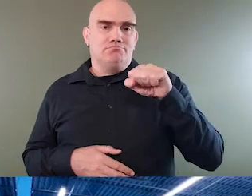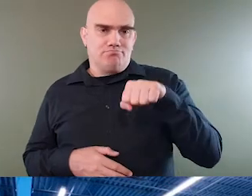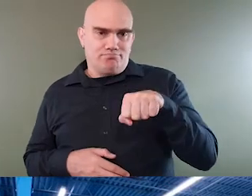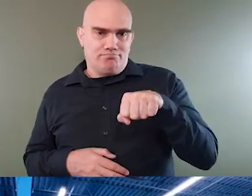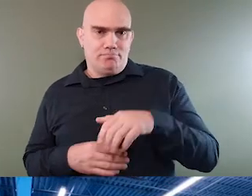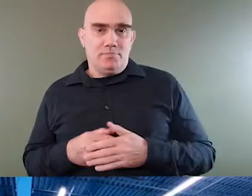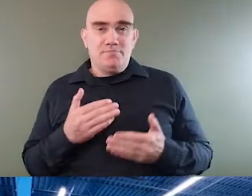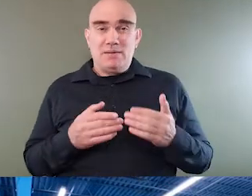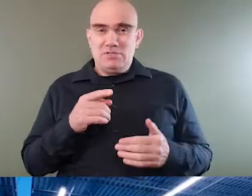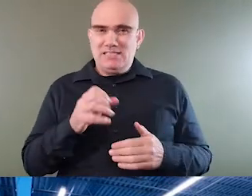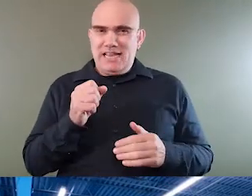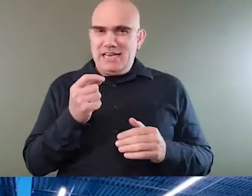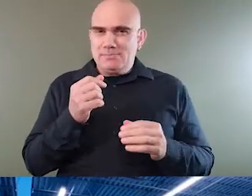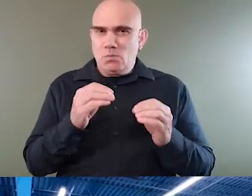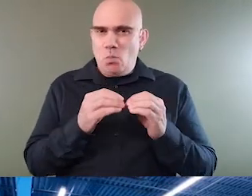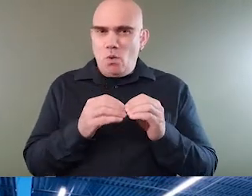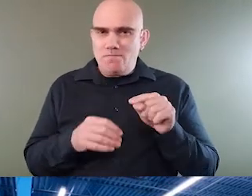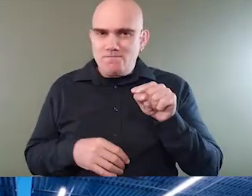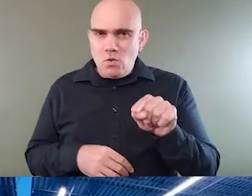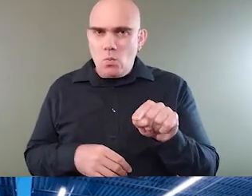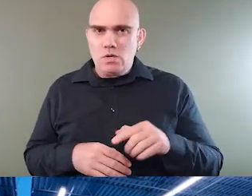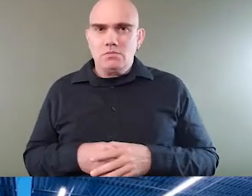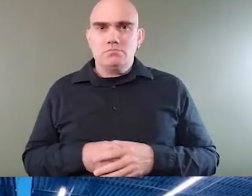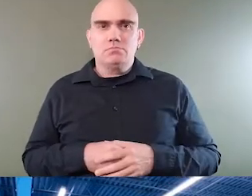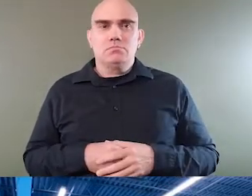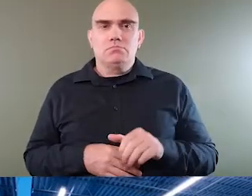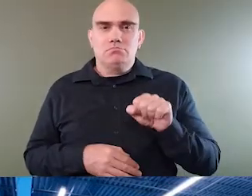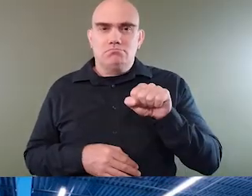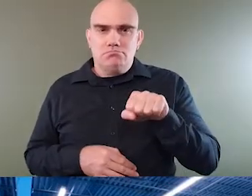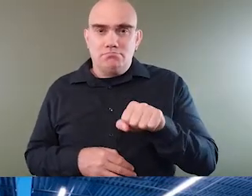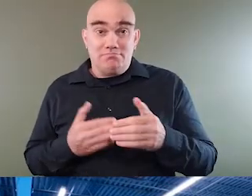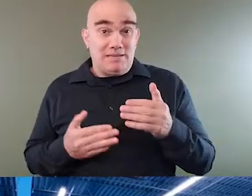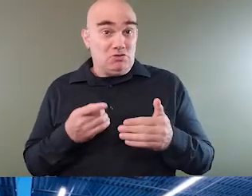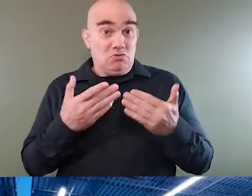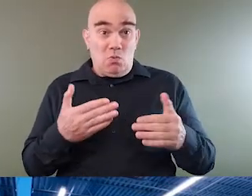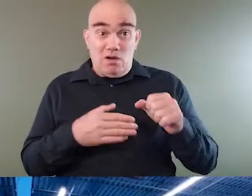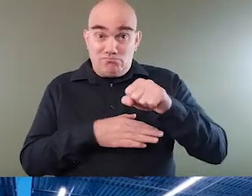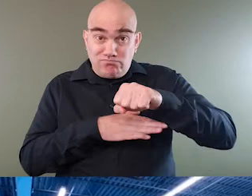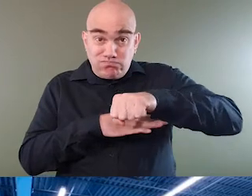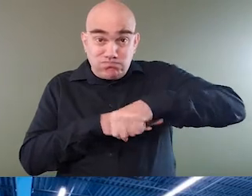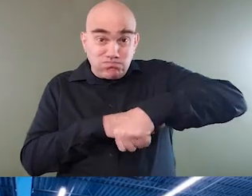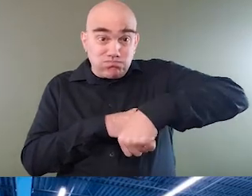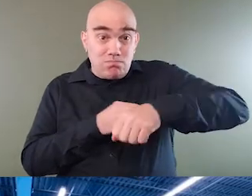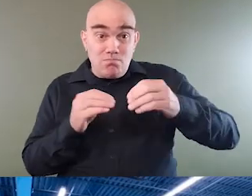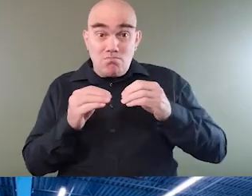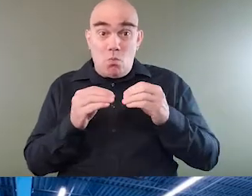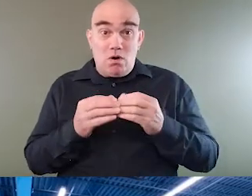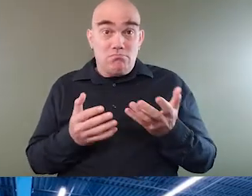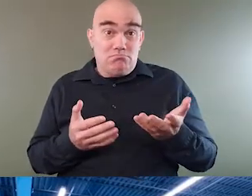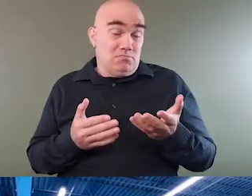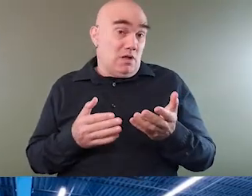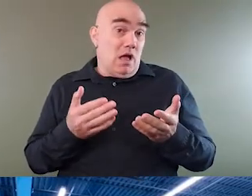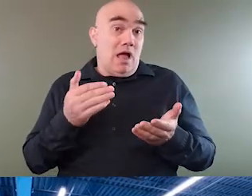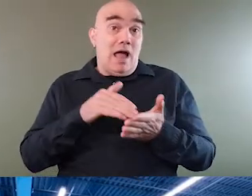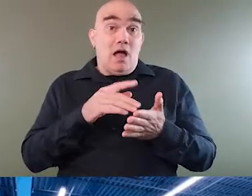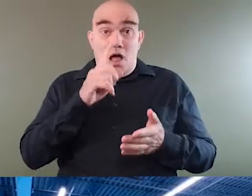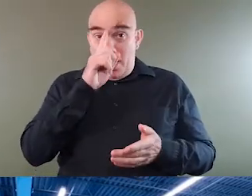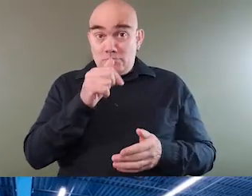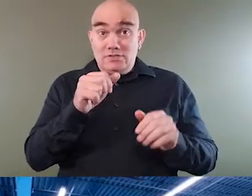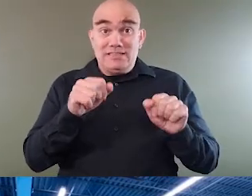Maybe you just take this a little bit forward. Maybe you bring it all the way down. And again, option